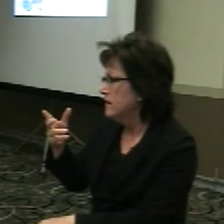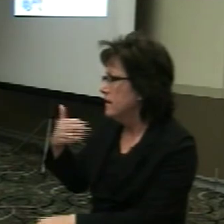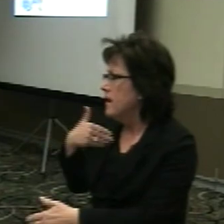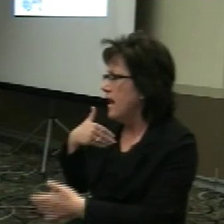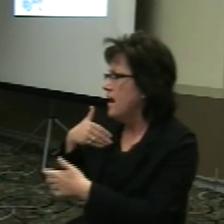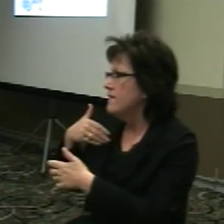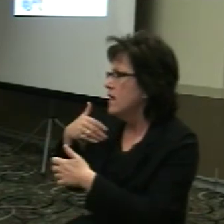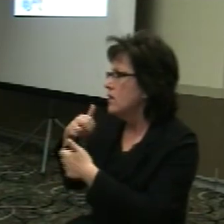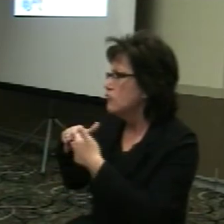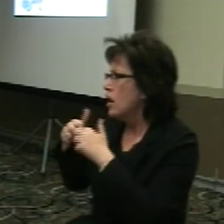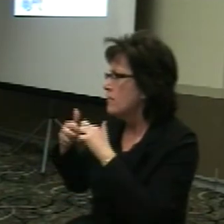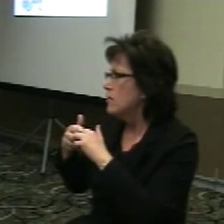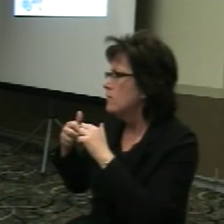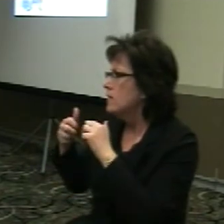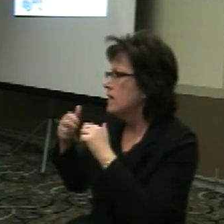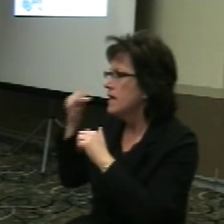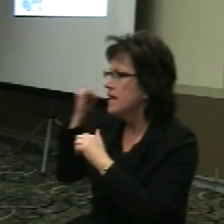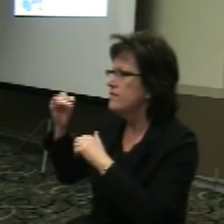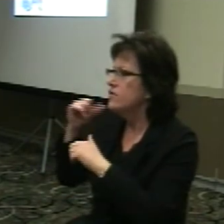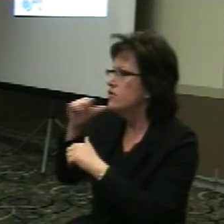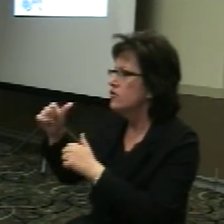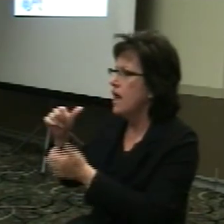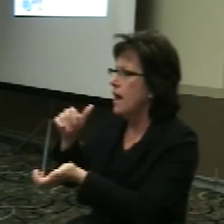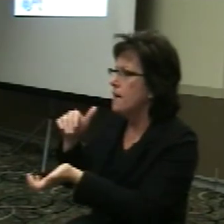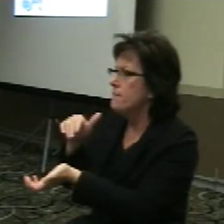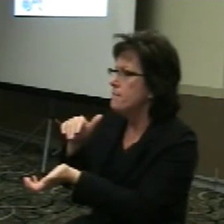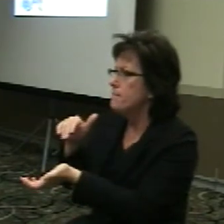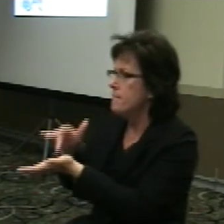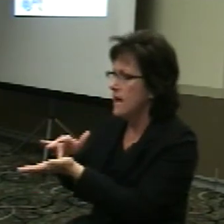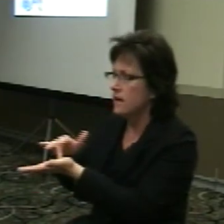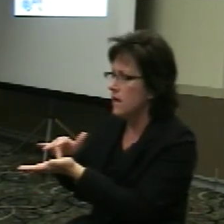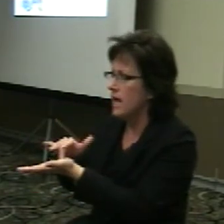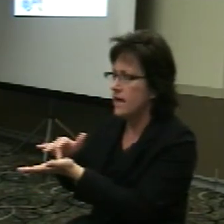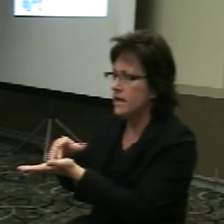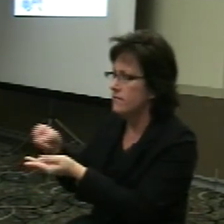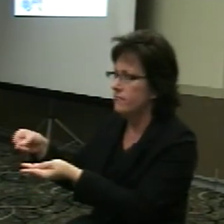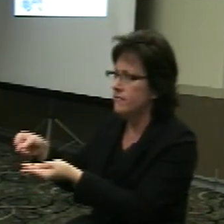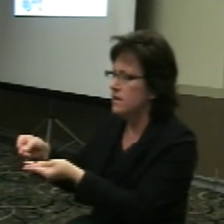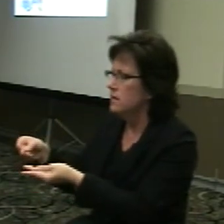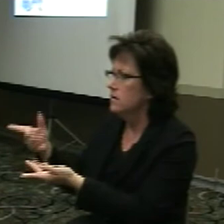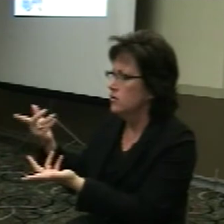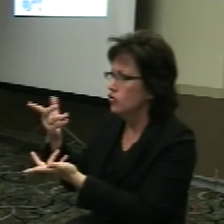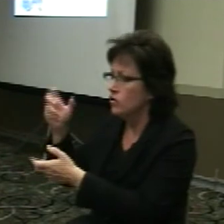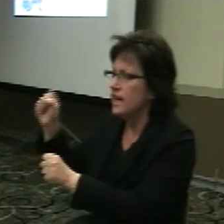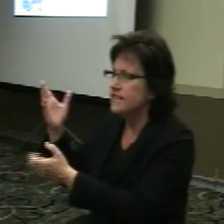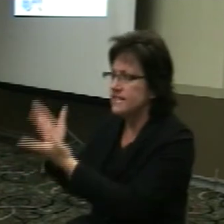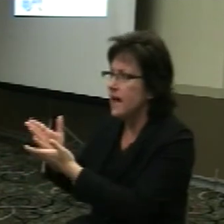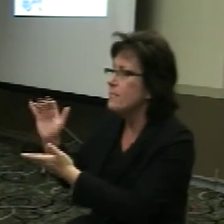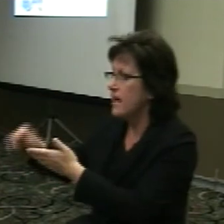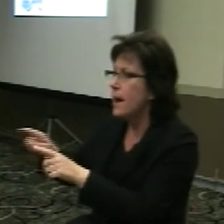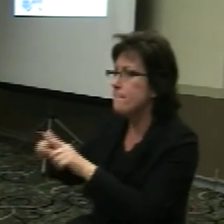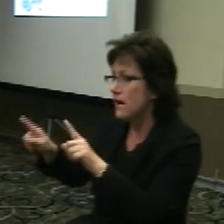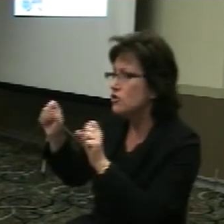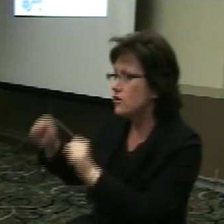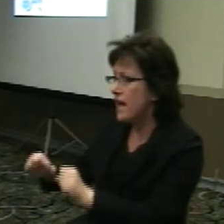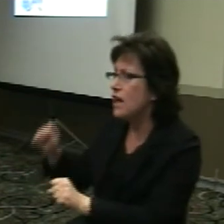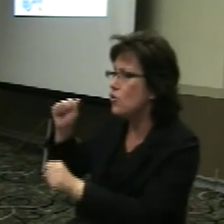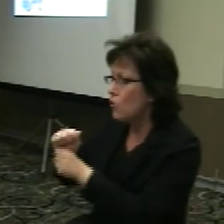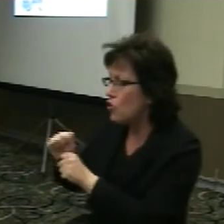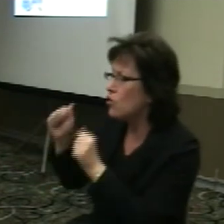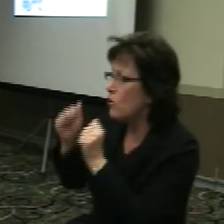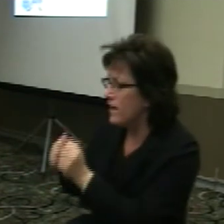They're not medicated and whatnot, so it's not so much, that you're going to stop that, but you can certainly work